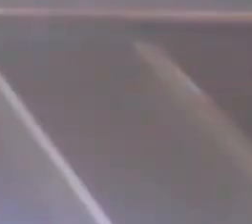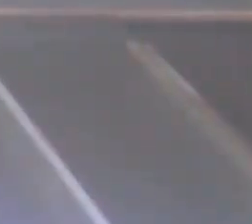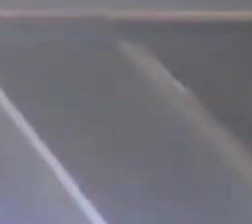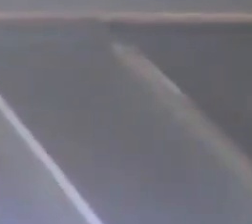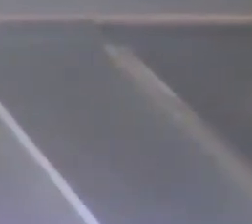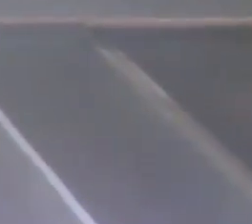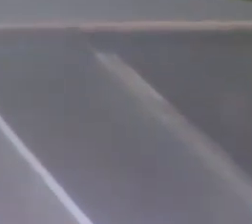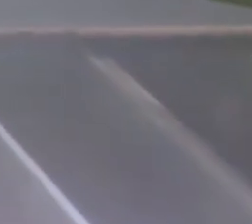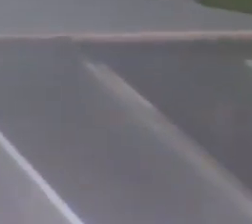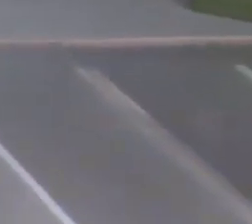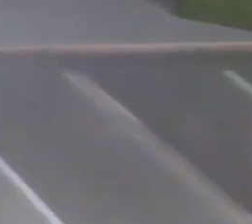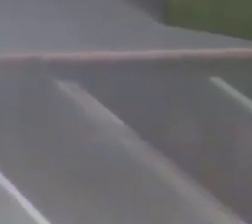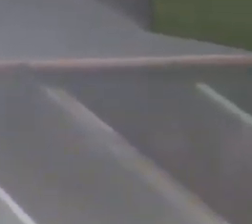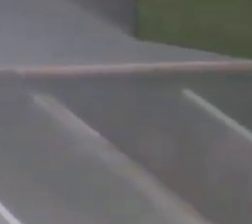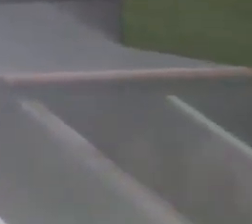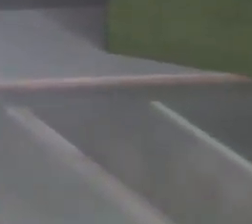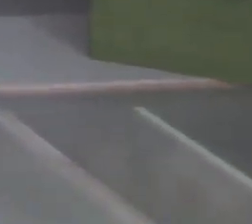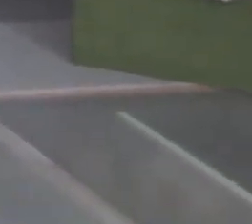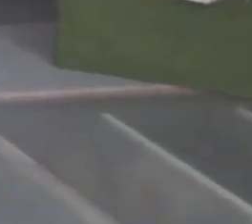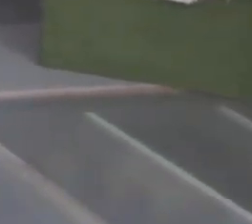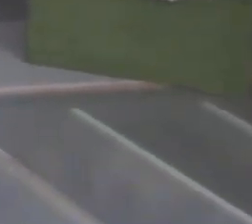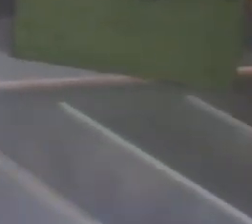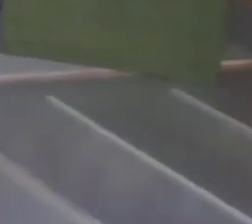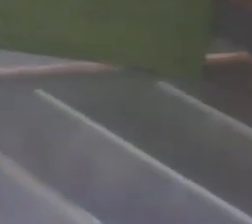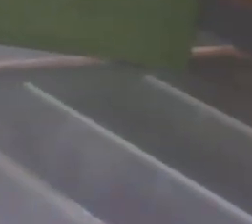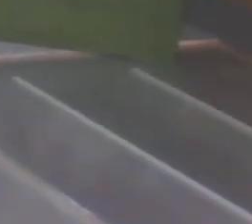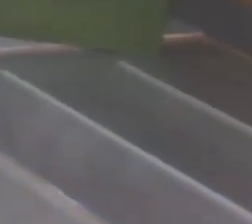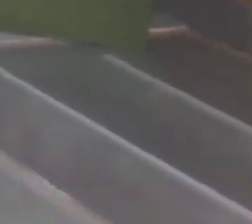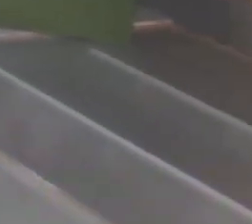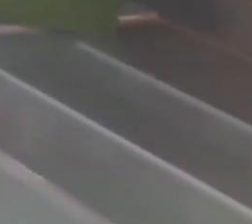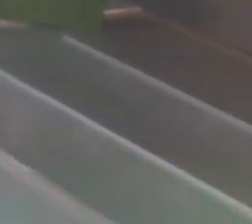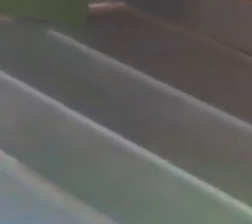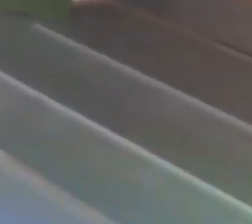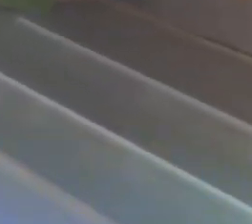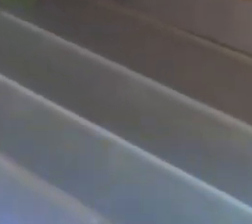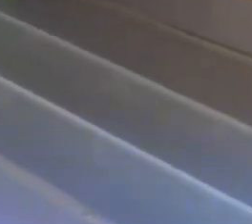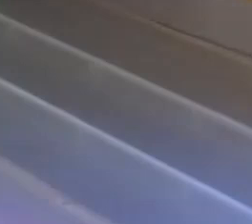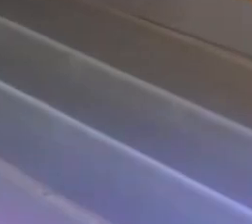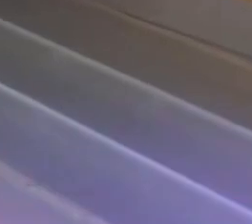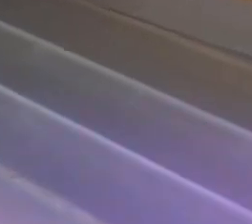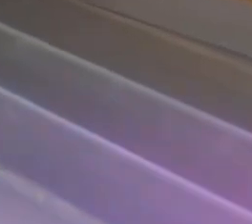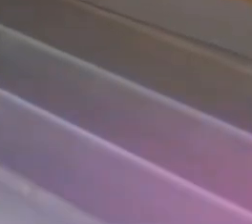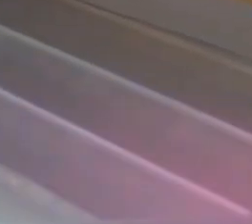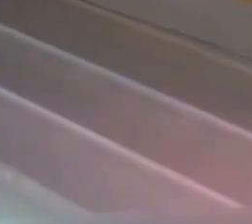and wait it out? I wish you'd tell me what this is about.